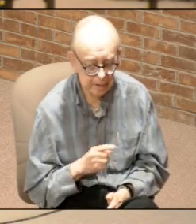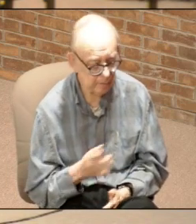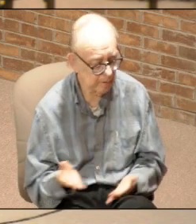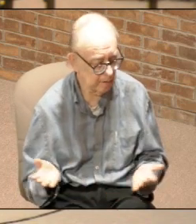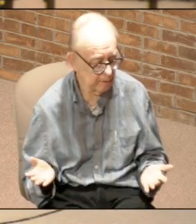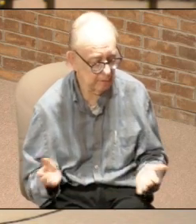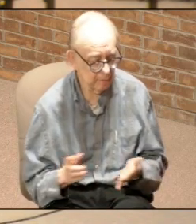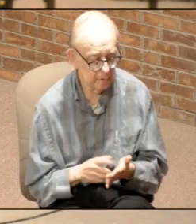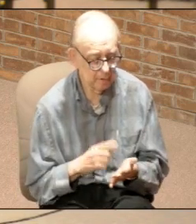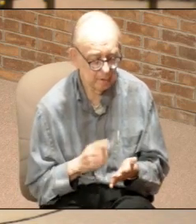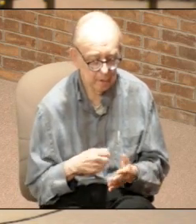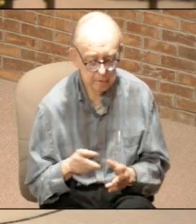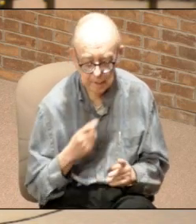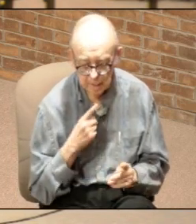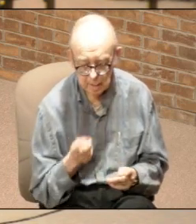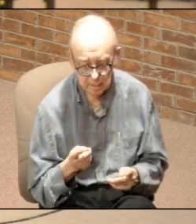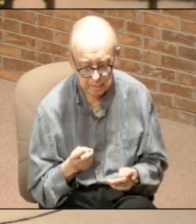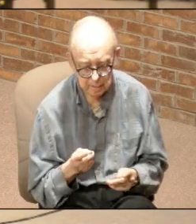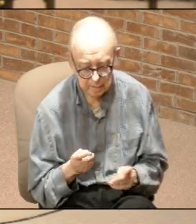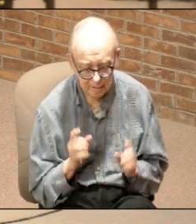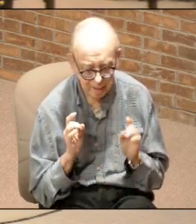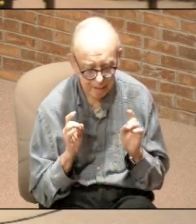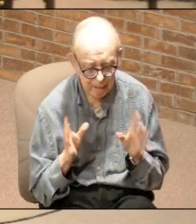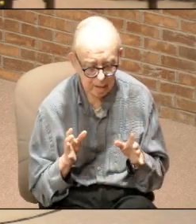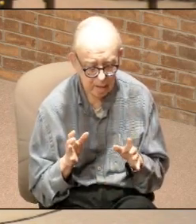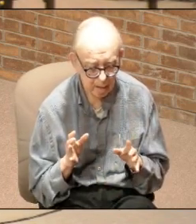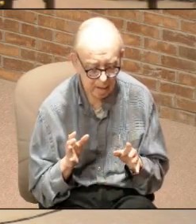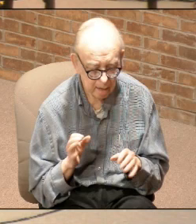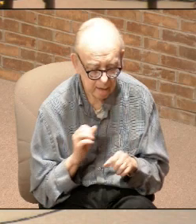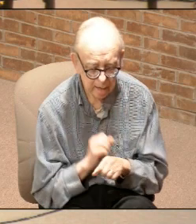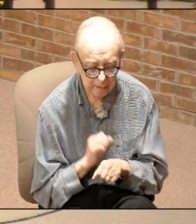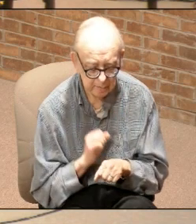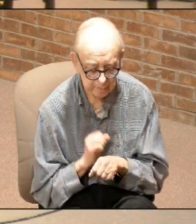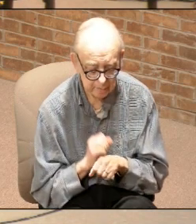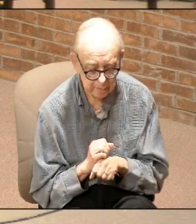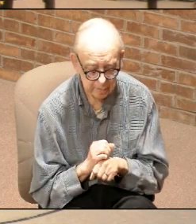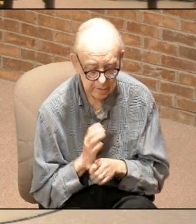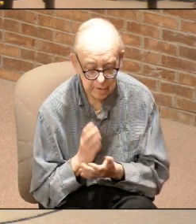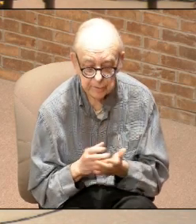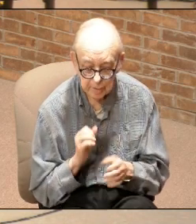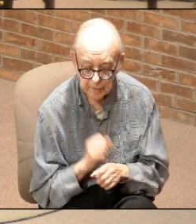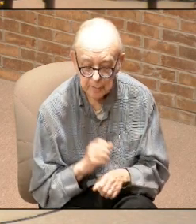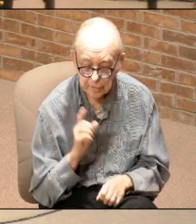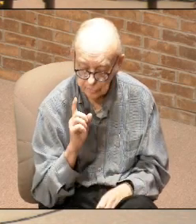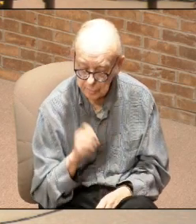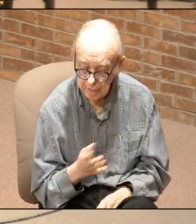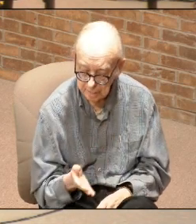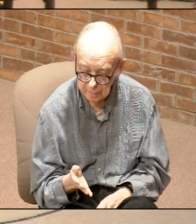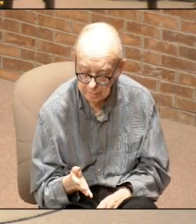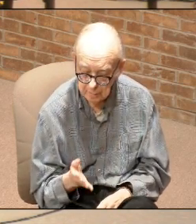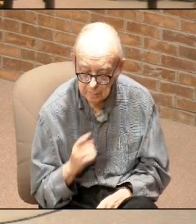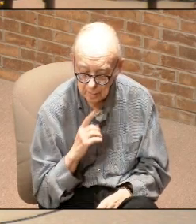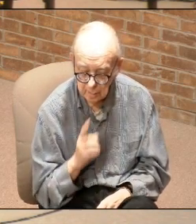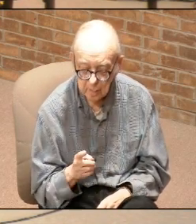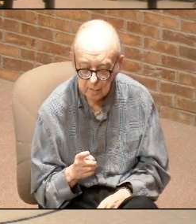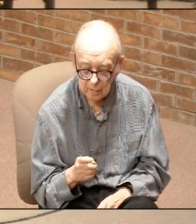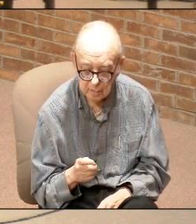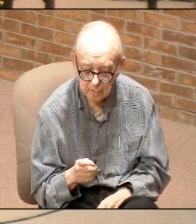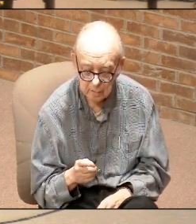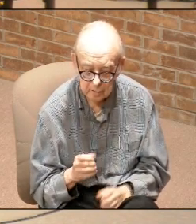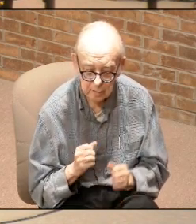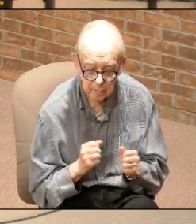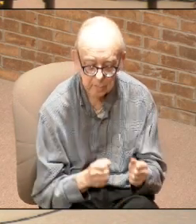things that sometimes people say well i don't really like habits there are some habits you really do need as a matter of fact if you will